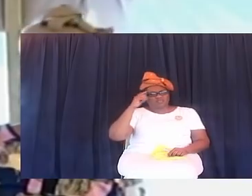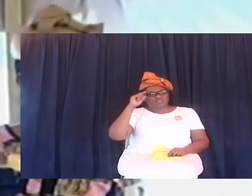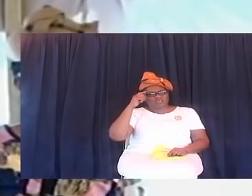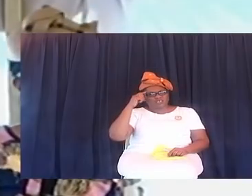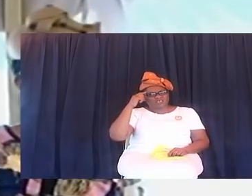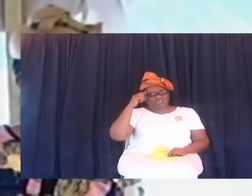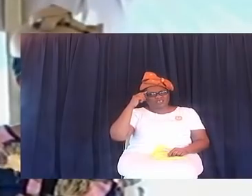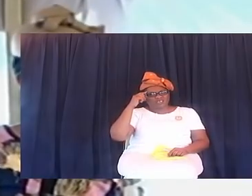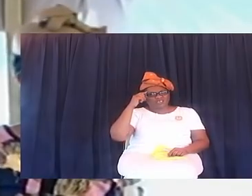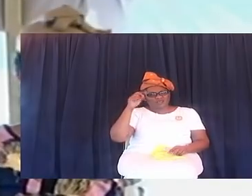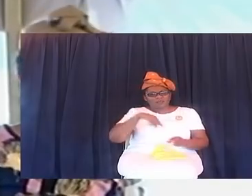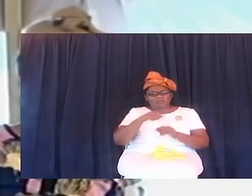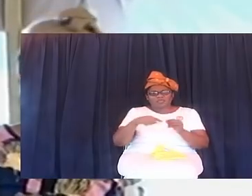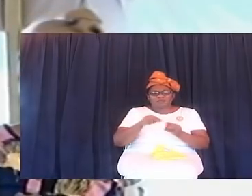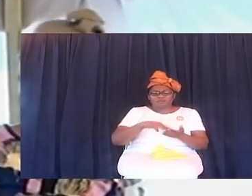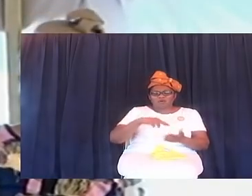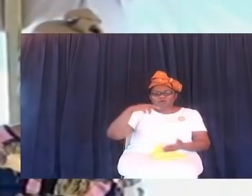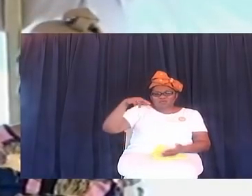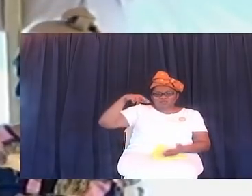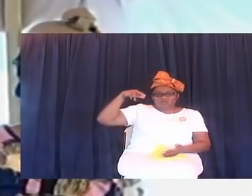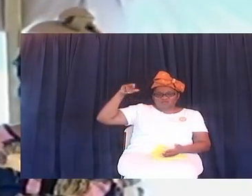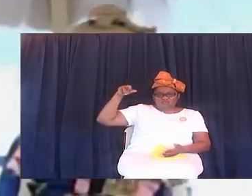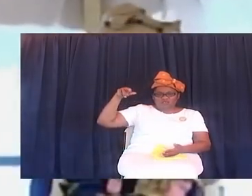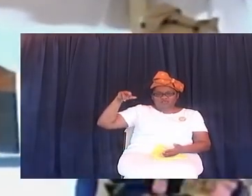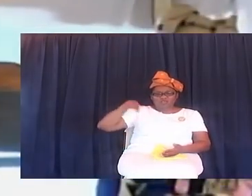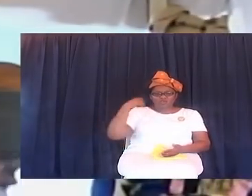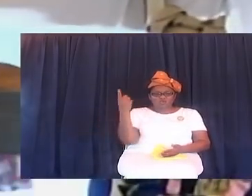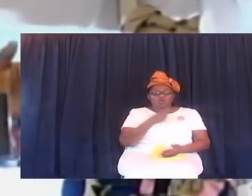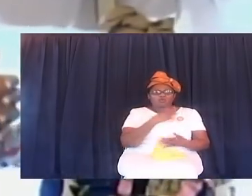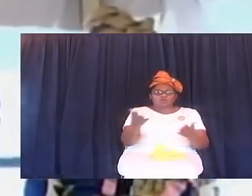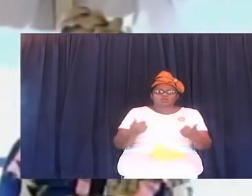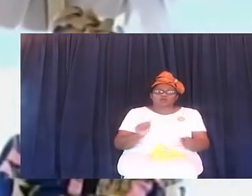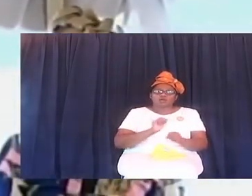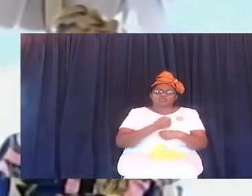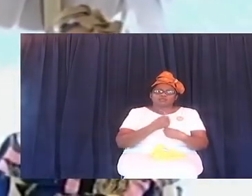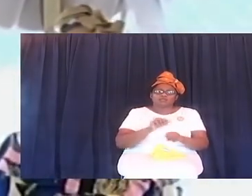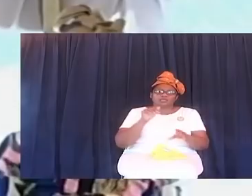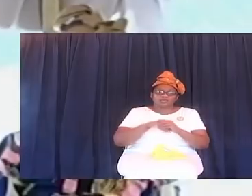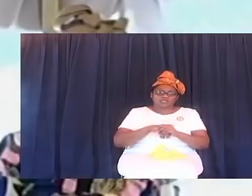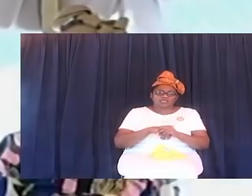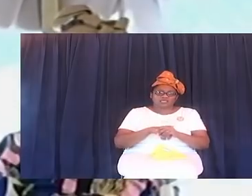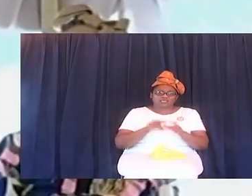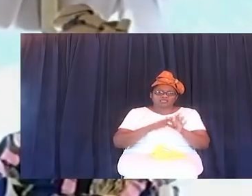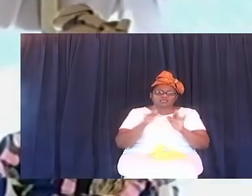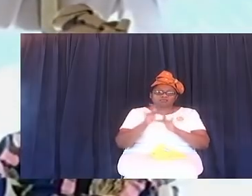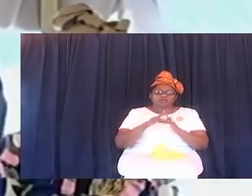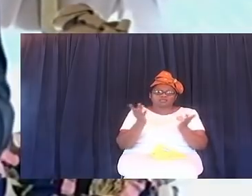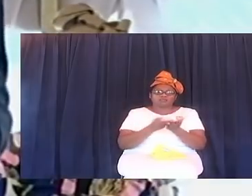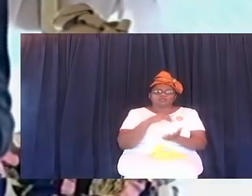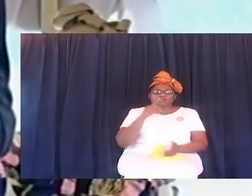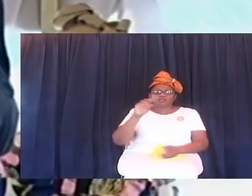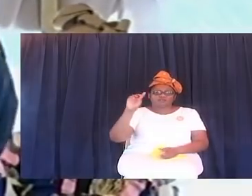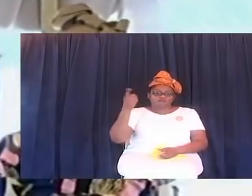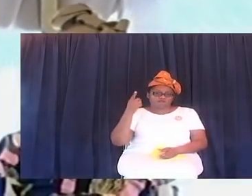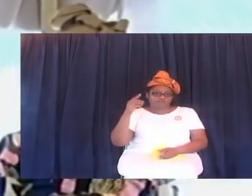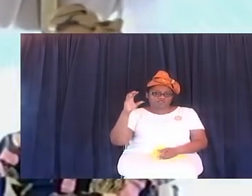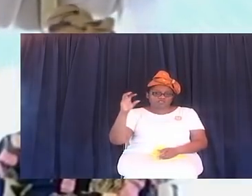The rapture should come right now. We want to make it up, eh? But the Bible says in 1 Corinthians chapter 4,